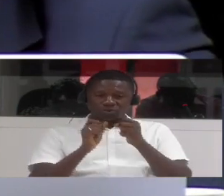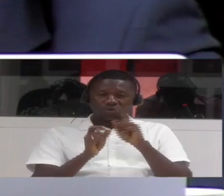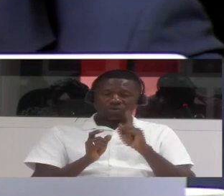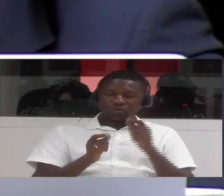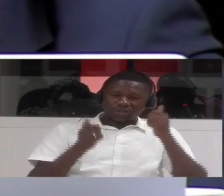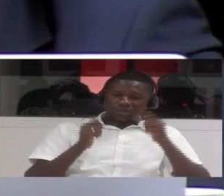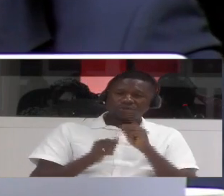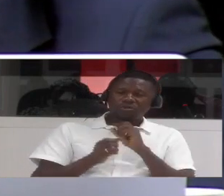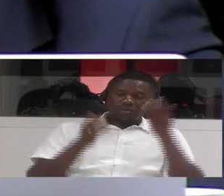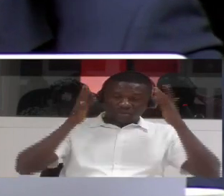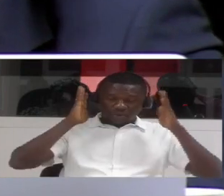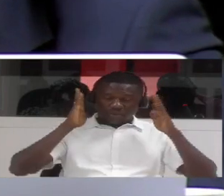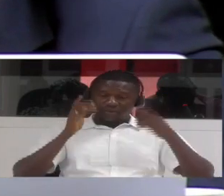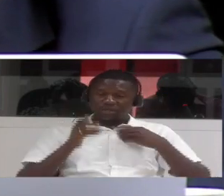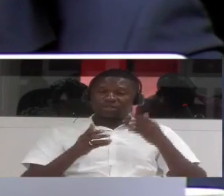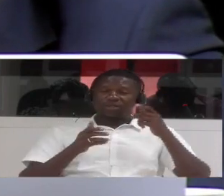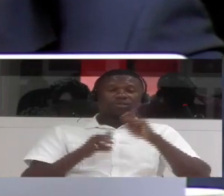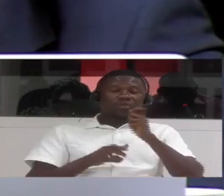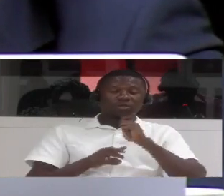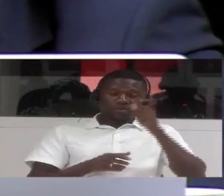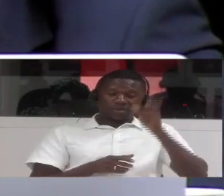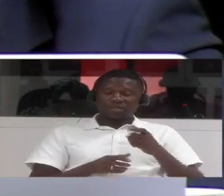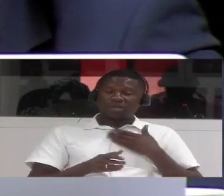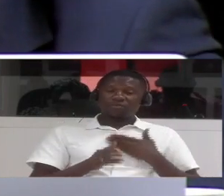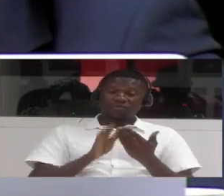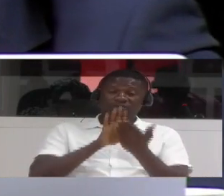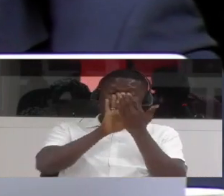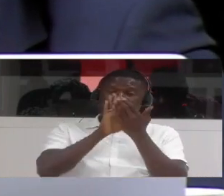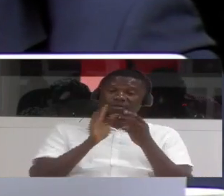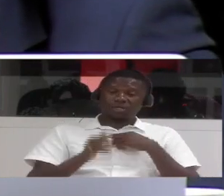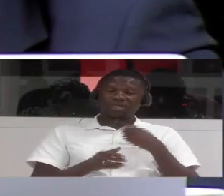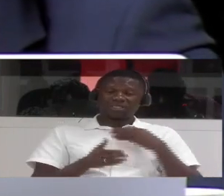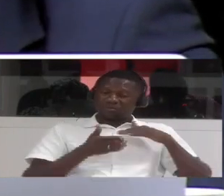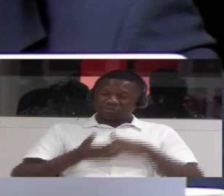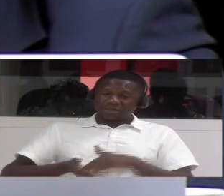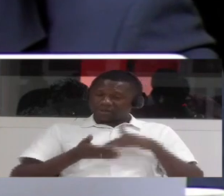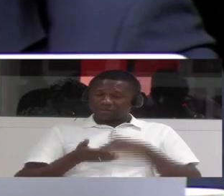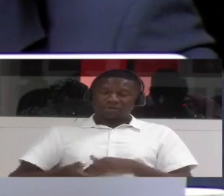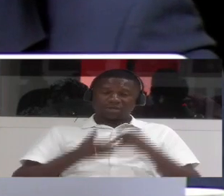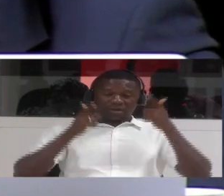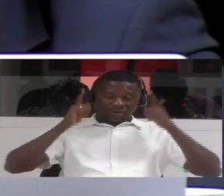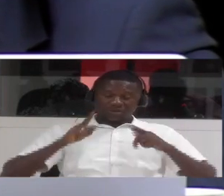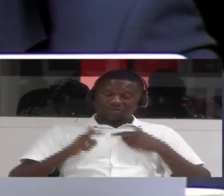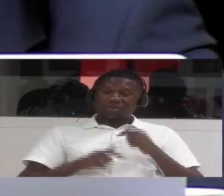of the problems that the journalists had to face, and the repressive laws that were used